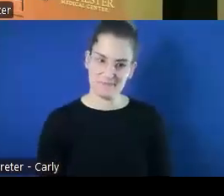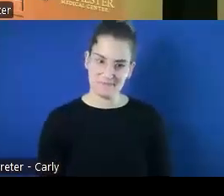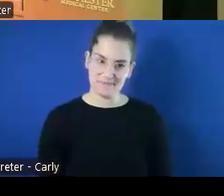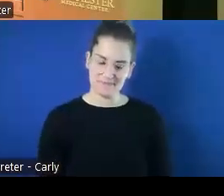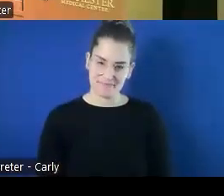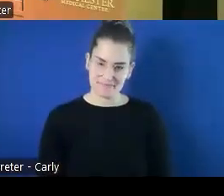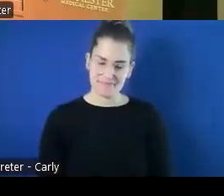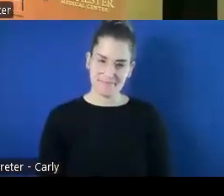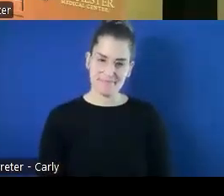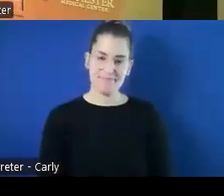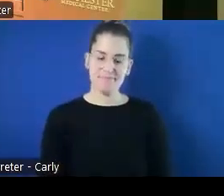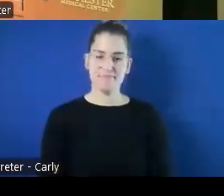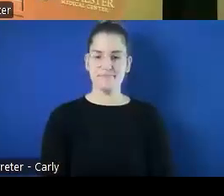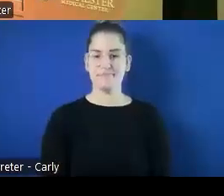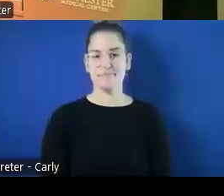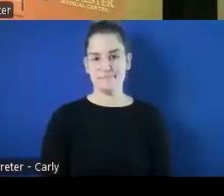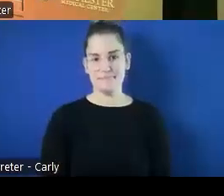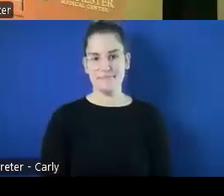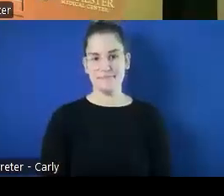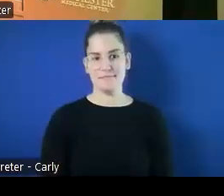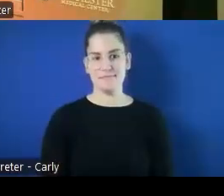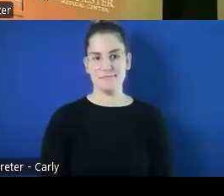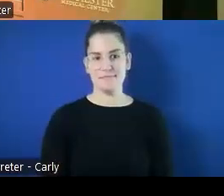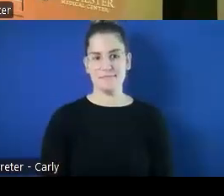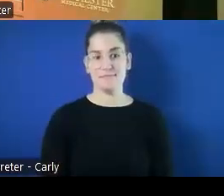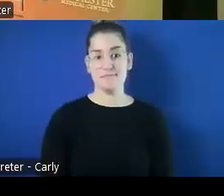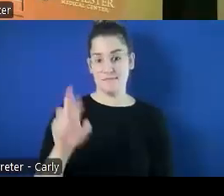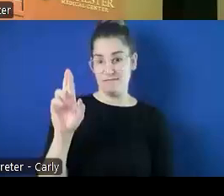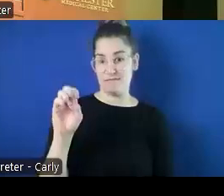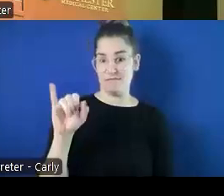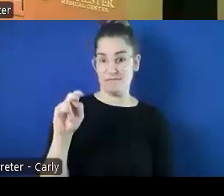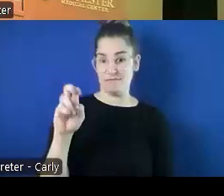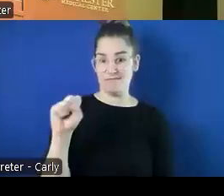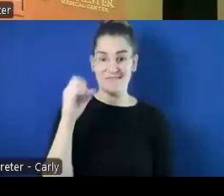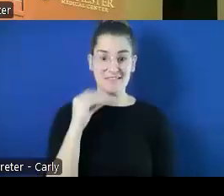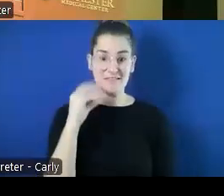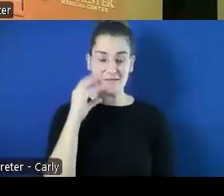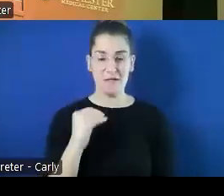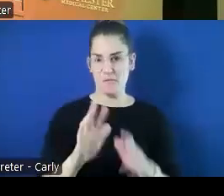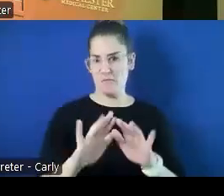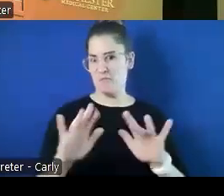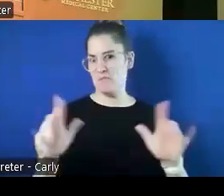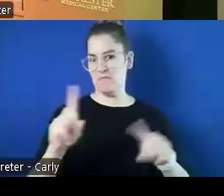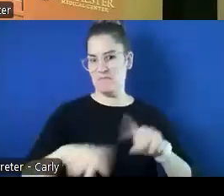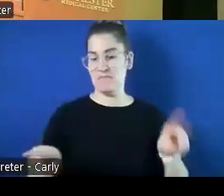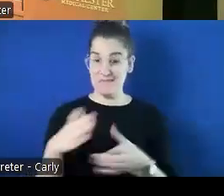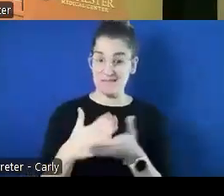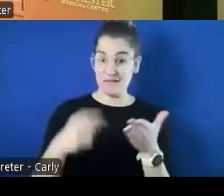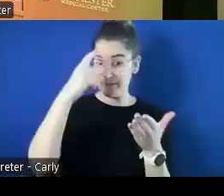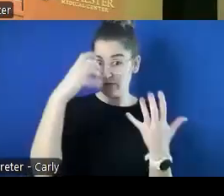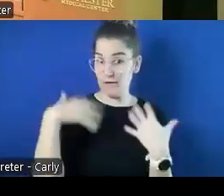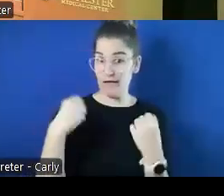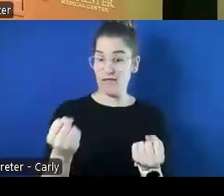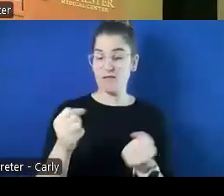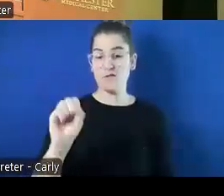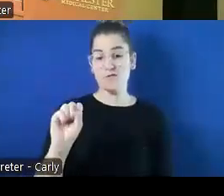Some of the experiences that the residents got to have are really varied. Some of them included mental health calls related to suicide